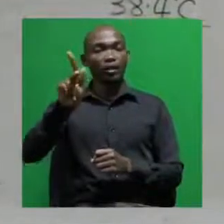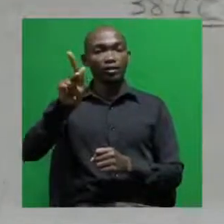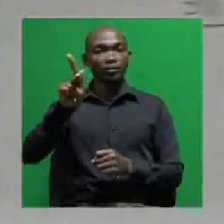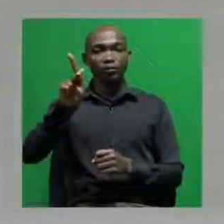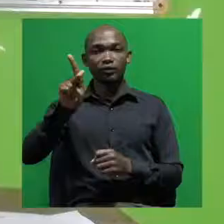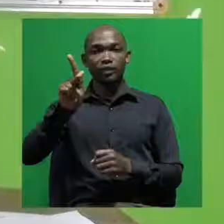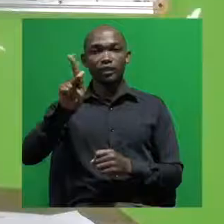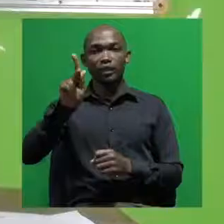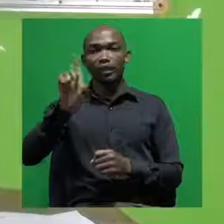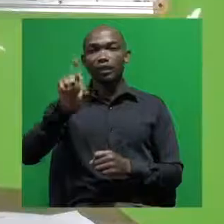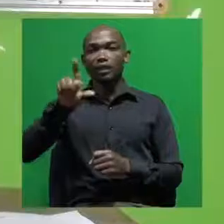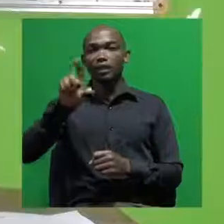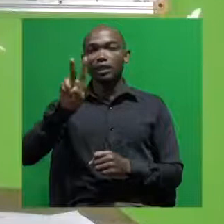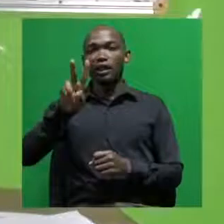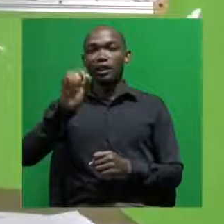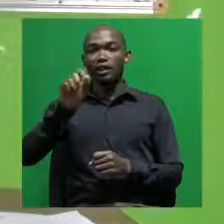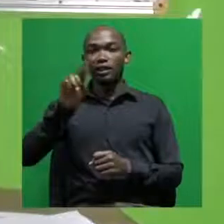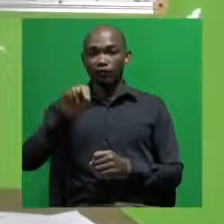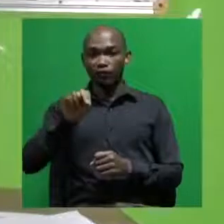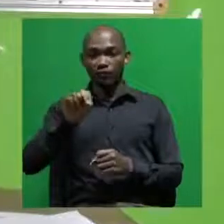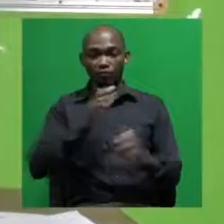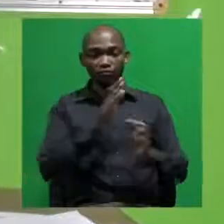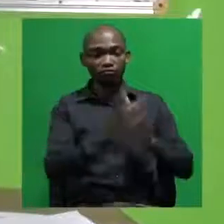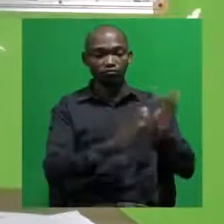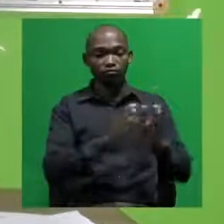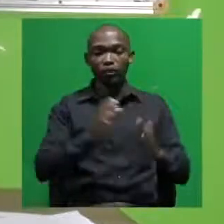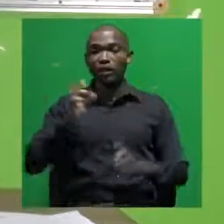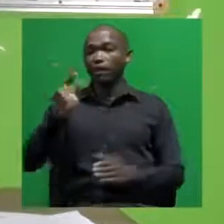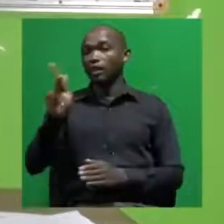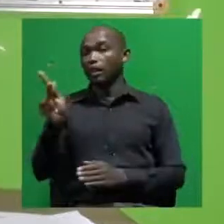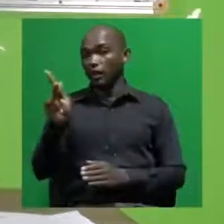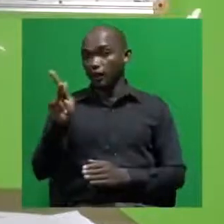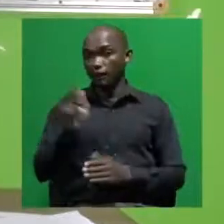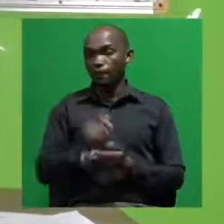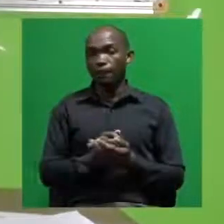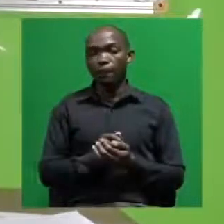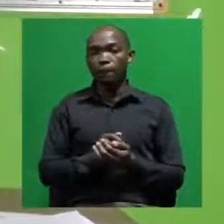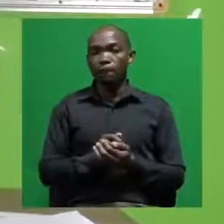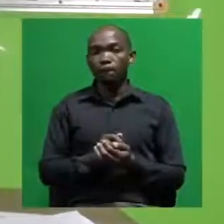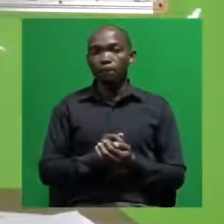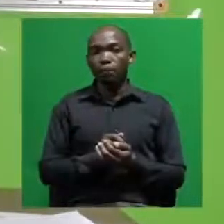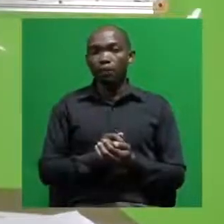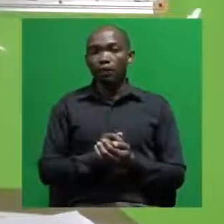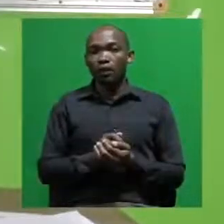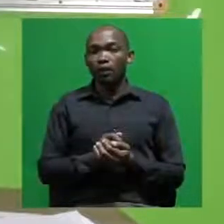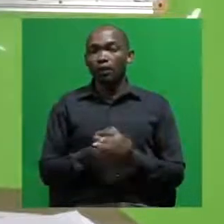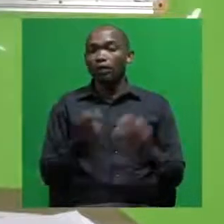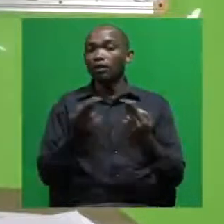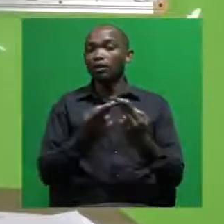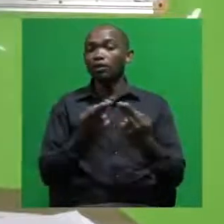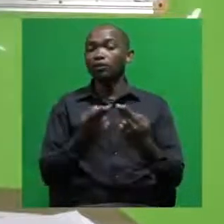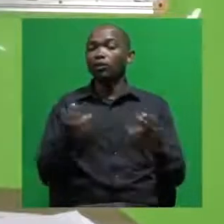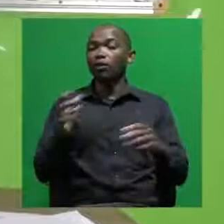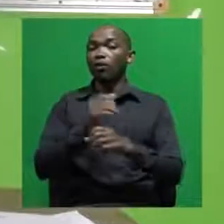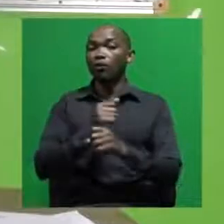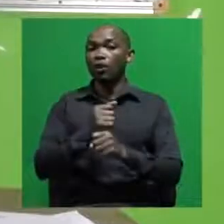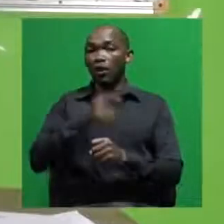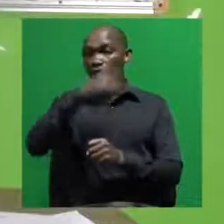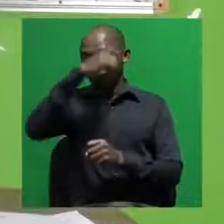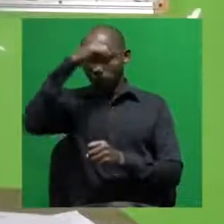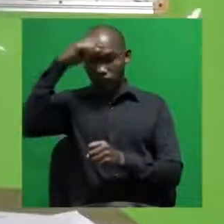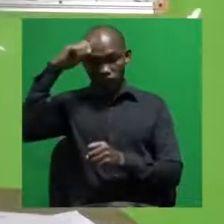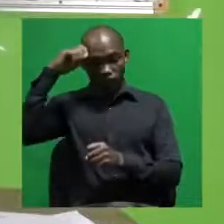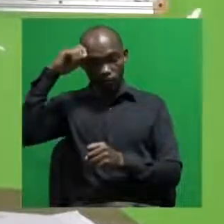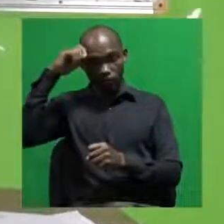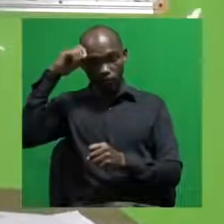by capital K. Then we had the common ones. We have temperature in